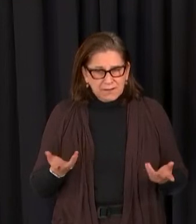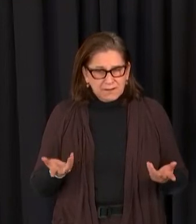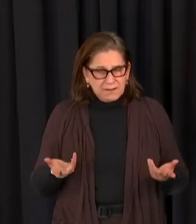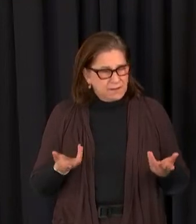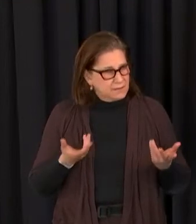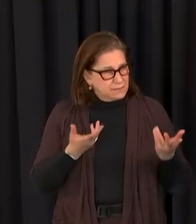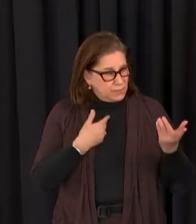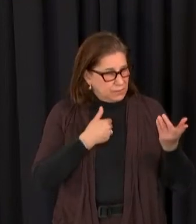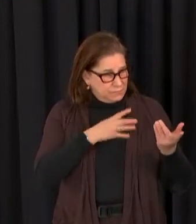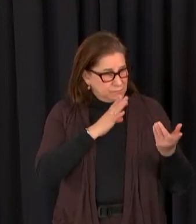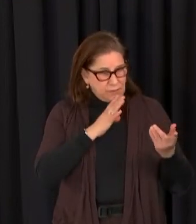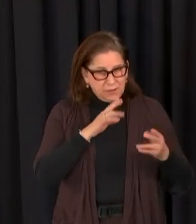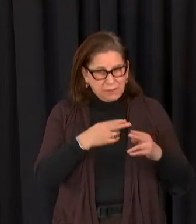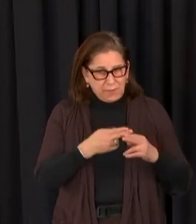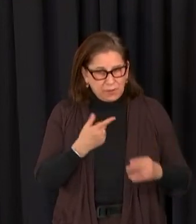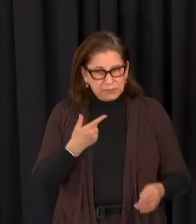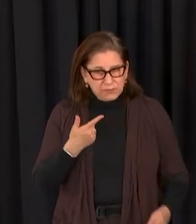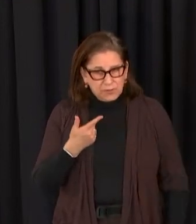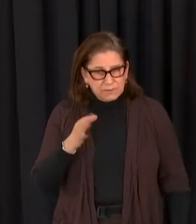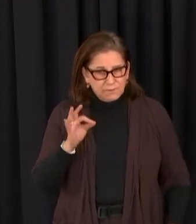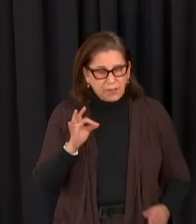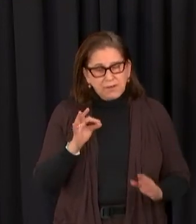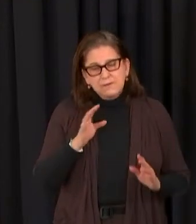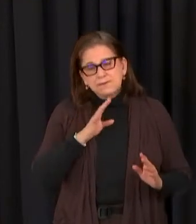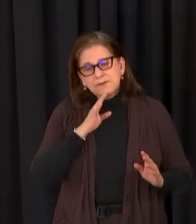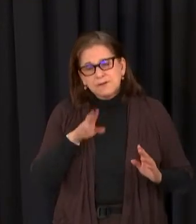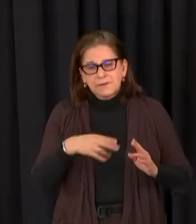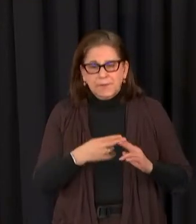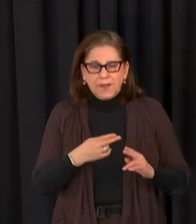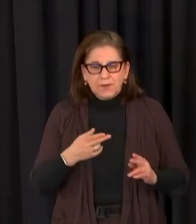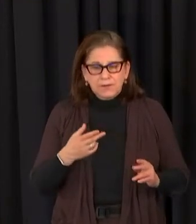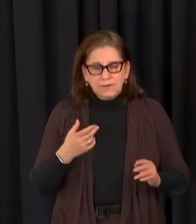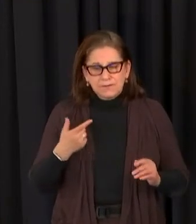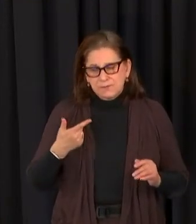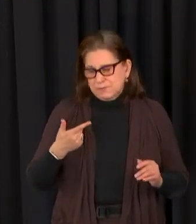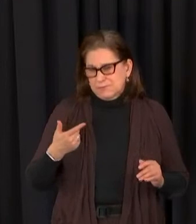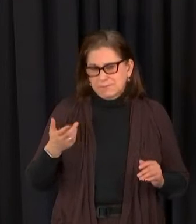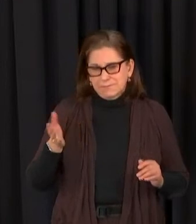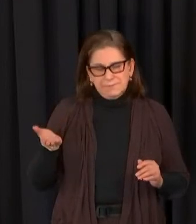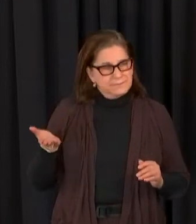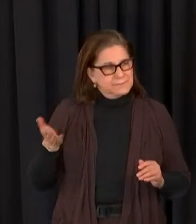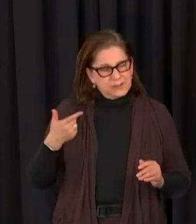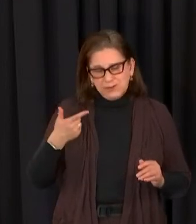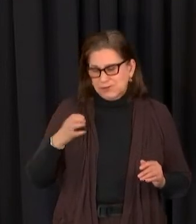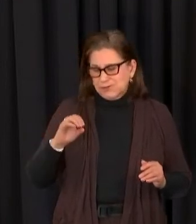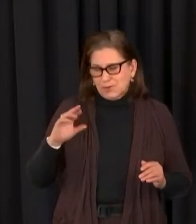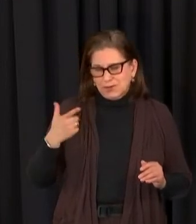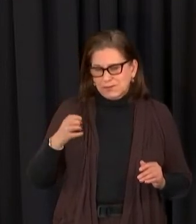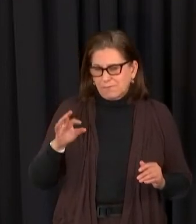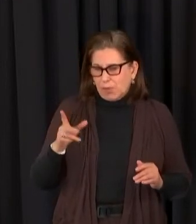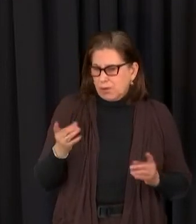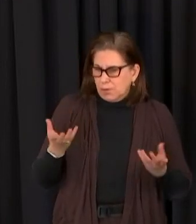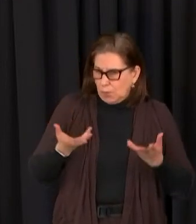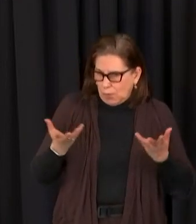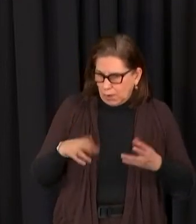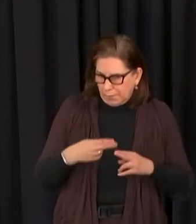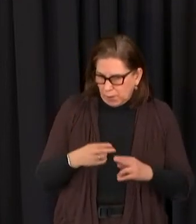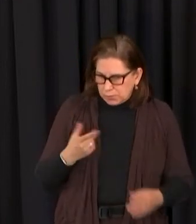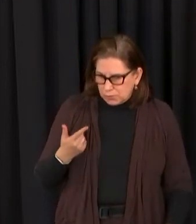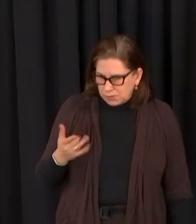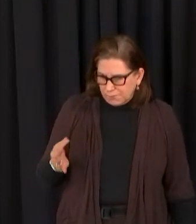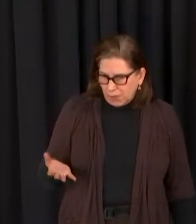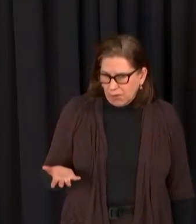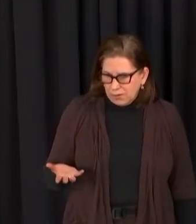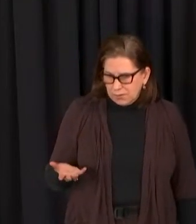had? Well, the city has never, you've never heard me say everybody board up. That's not something